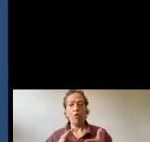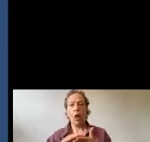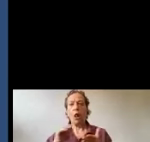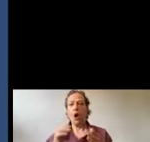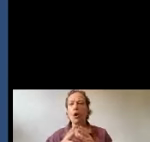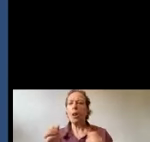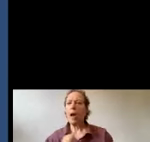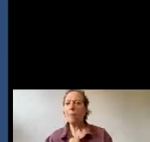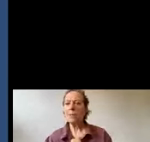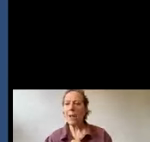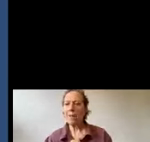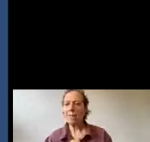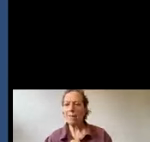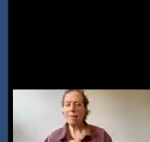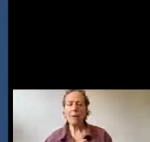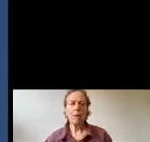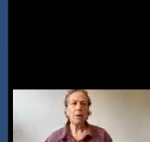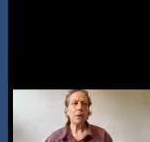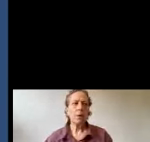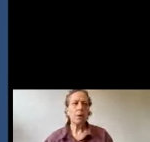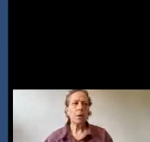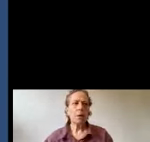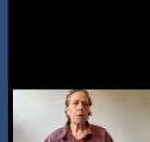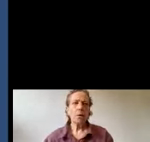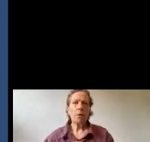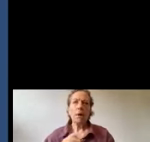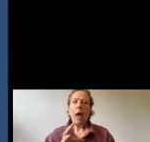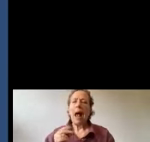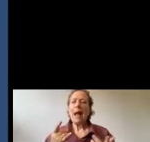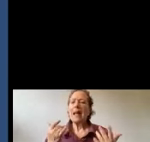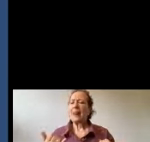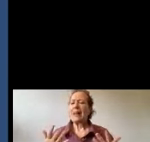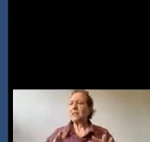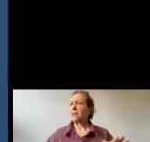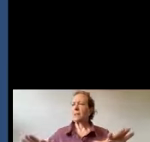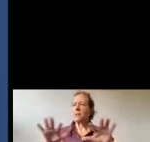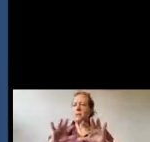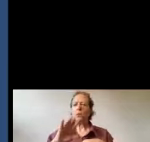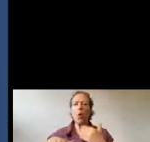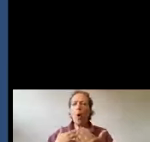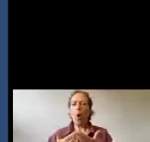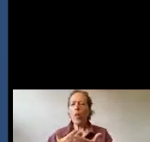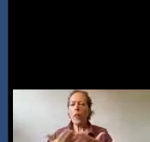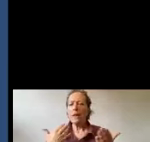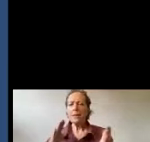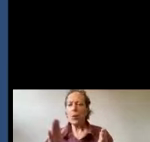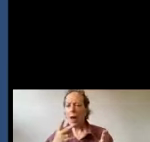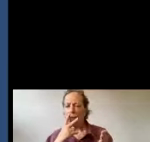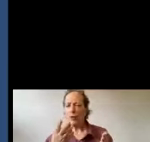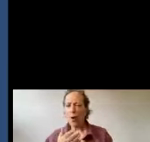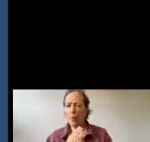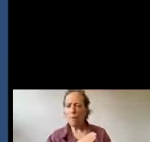where I think we are very much in uncharted territory. My name is Christian Rammers. I'm a